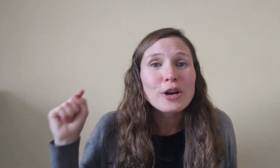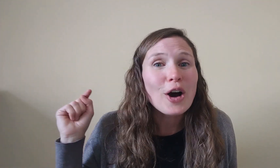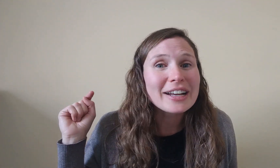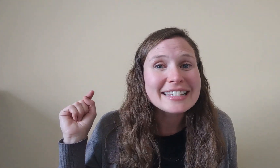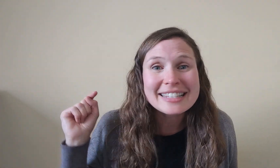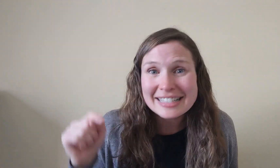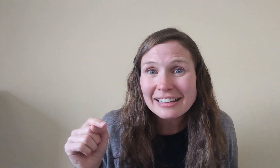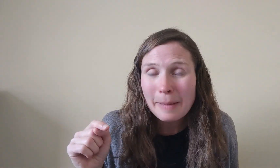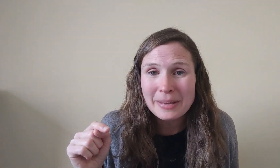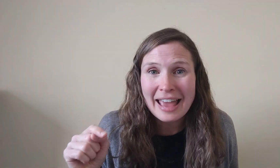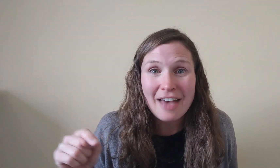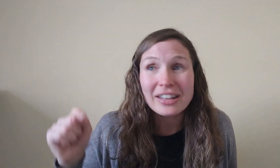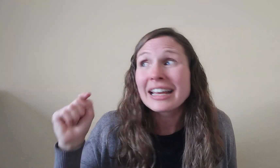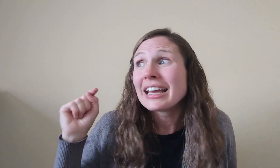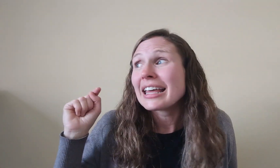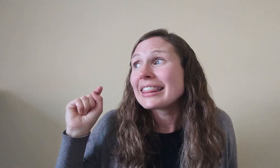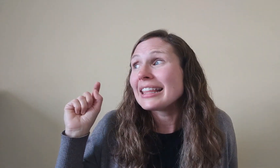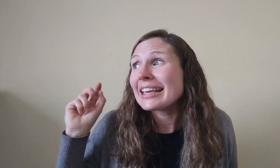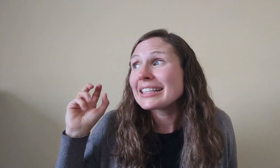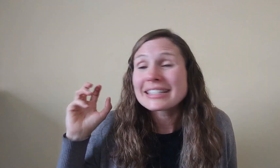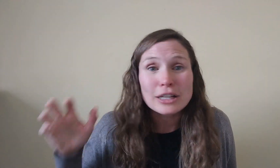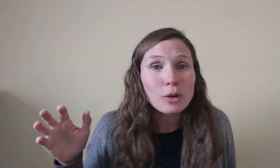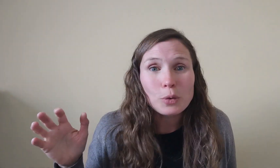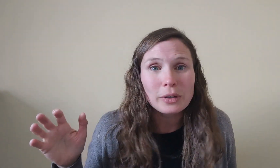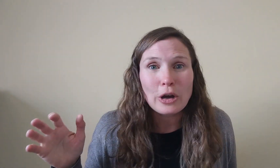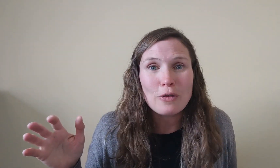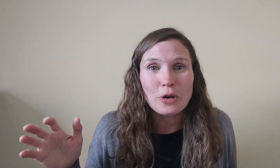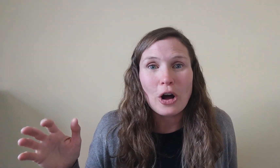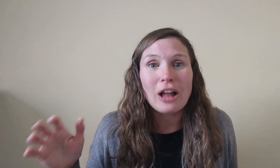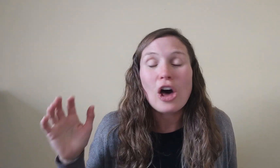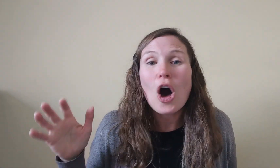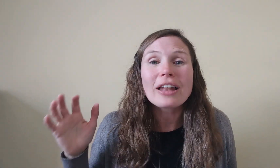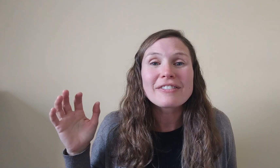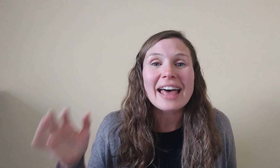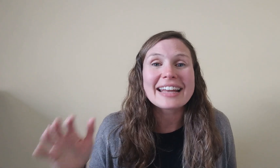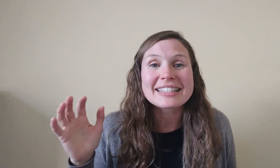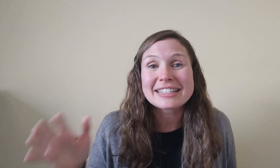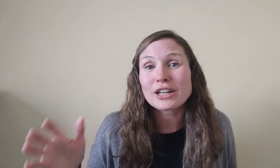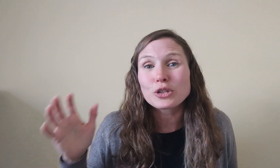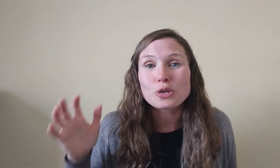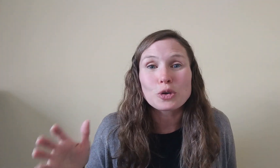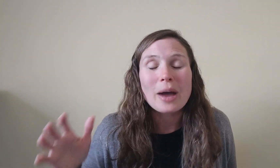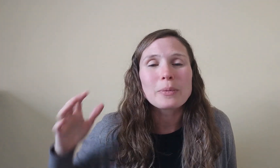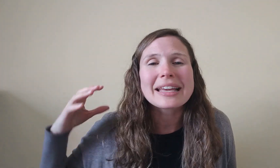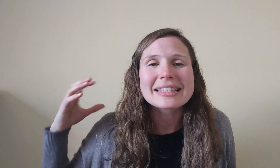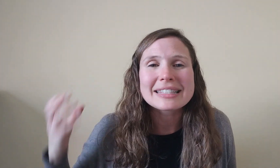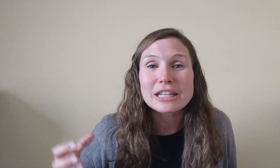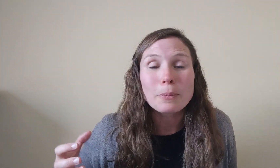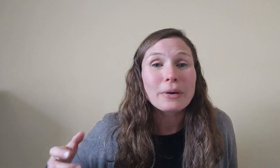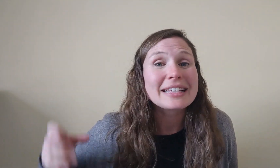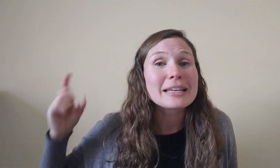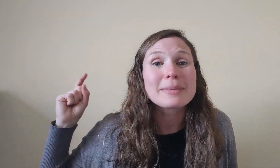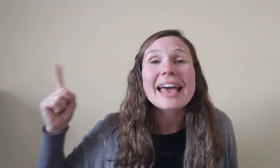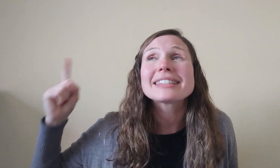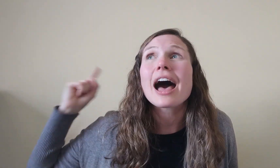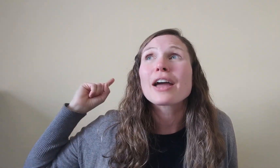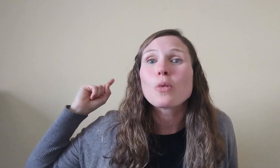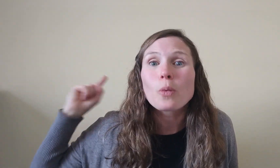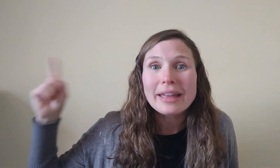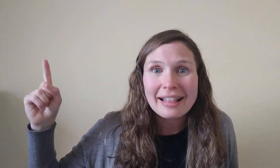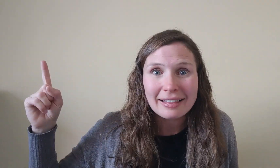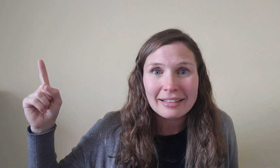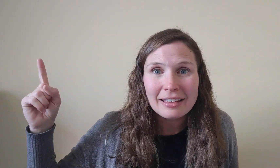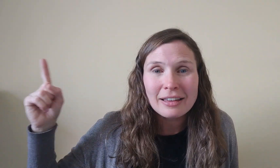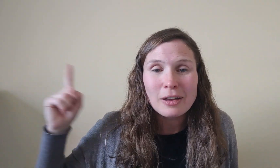throne. God is still up in heaven. He is still ruling over all. All of that is still true, and we can still praise him. Yes,